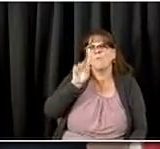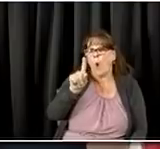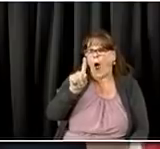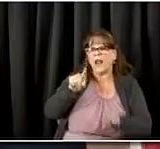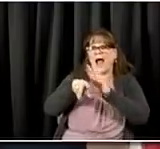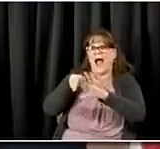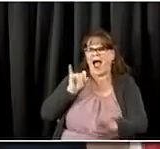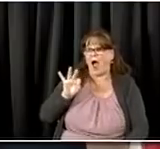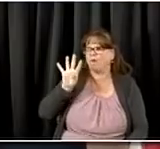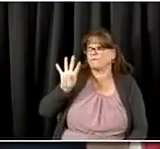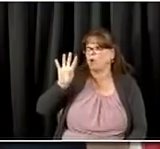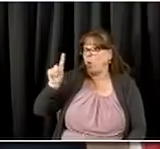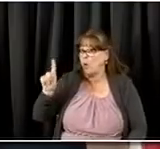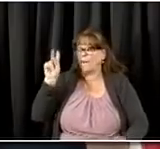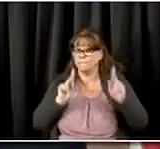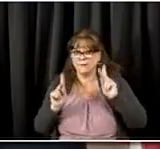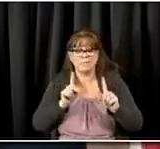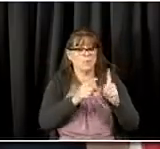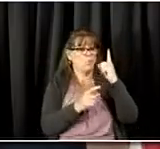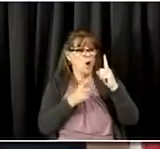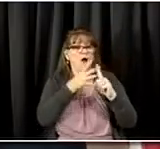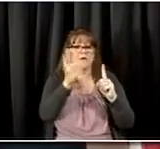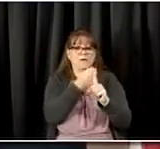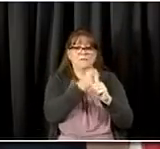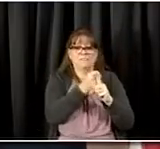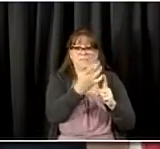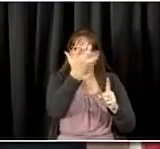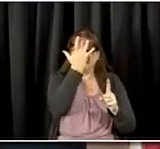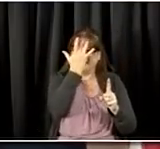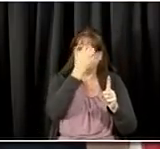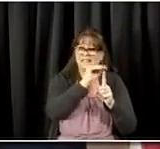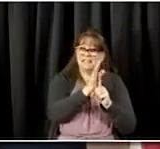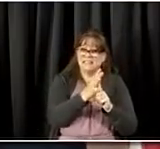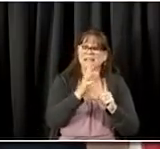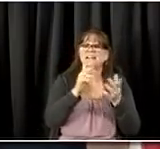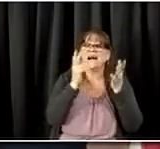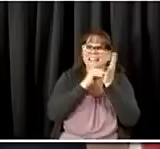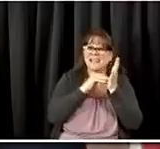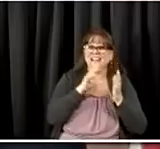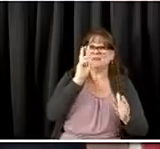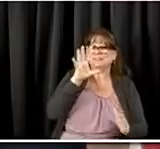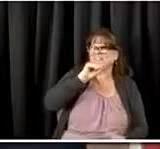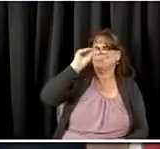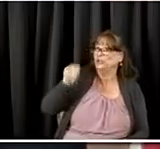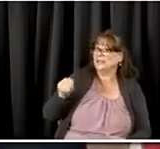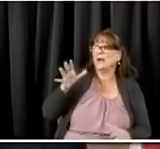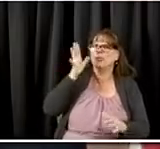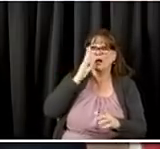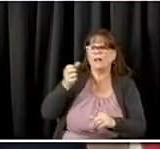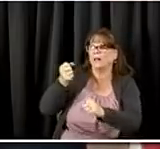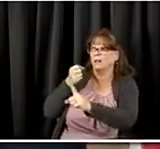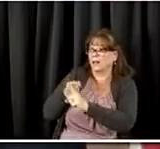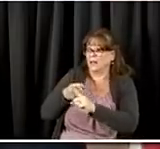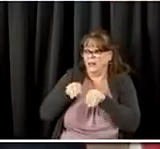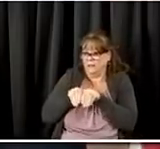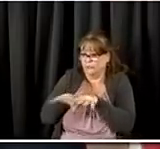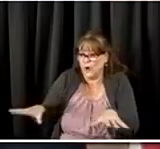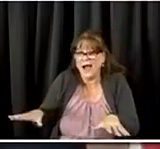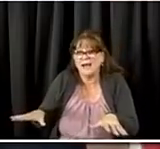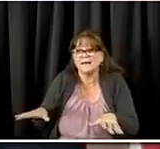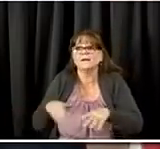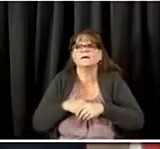1 in 4 chance that somebody's contagious. In that normal Thanksgiving setting would spread to 3, 4, 5 people. The light is at the end of the tunnel.